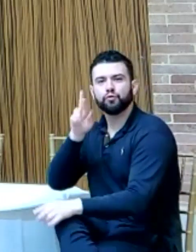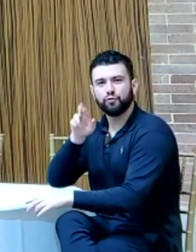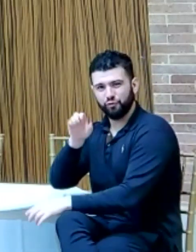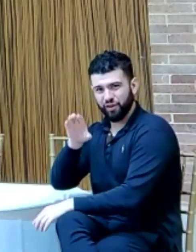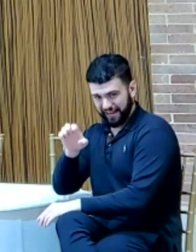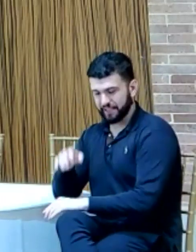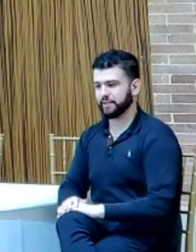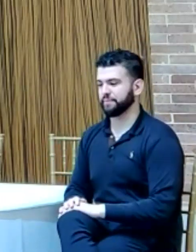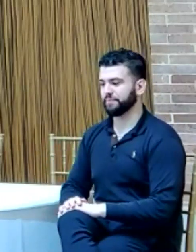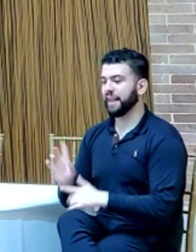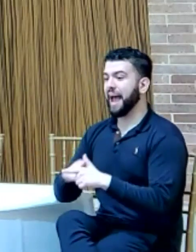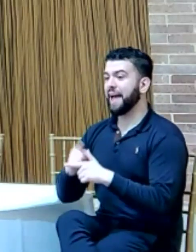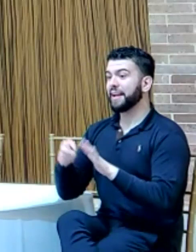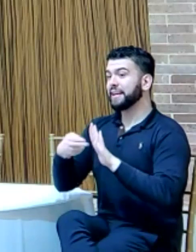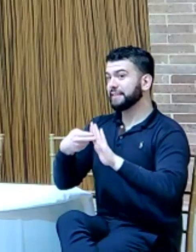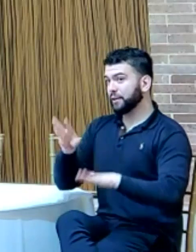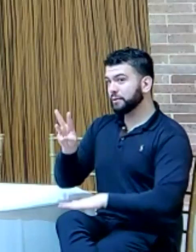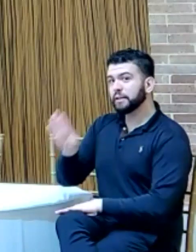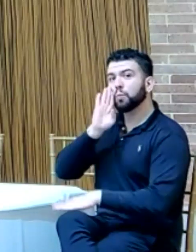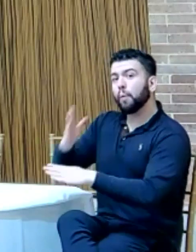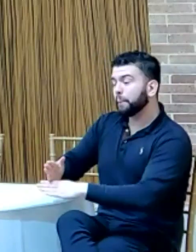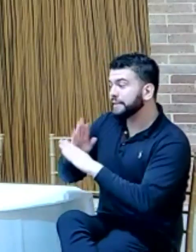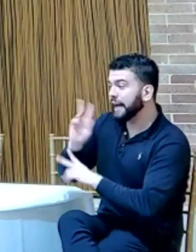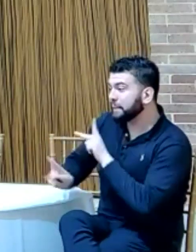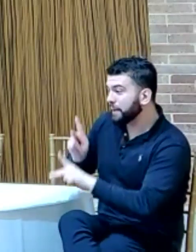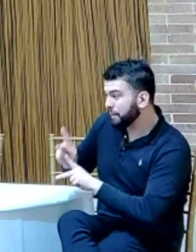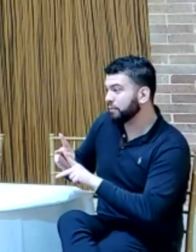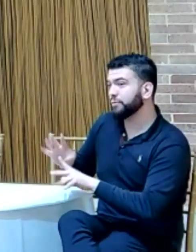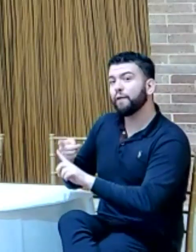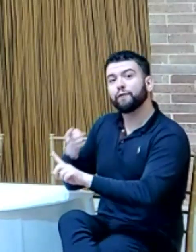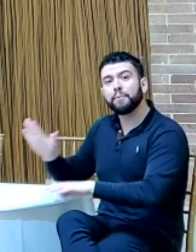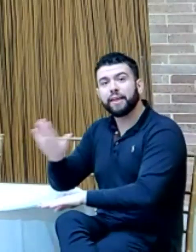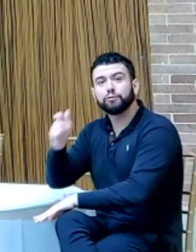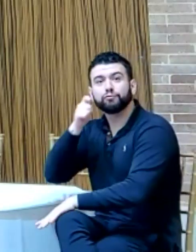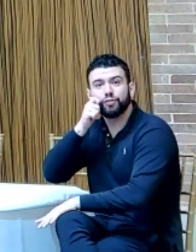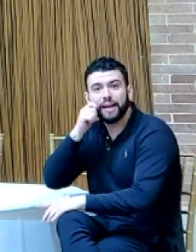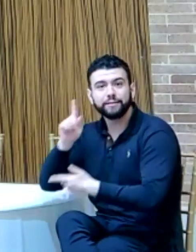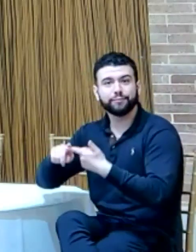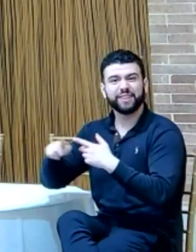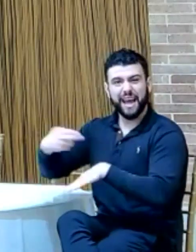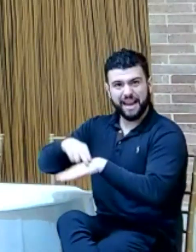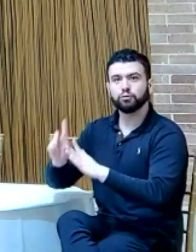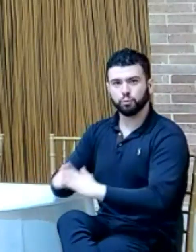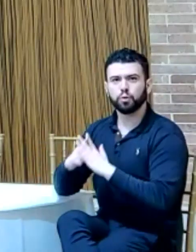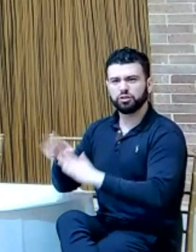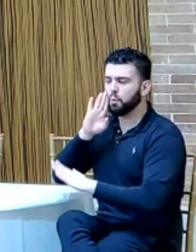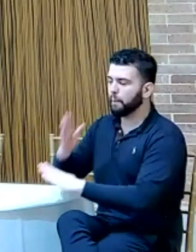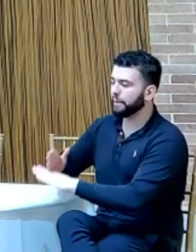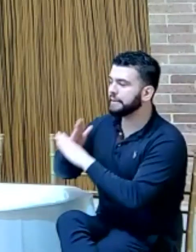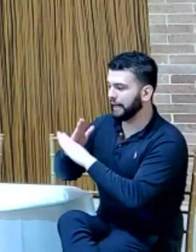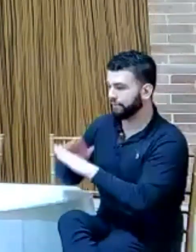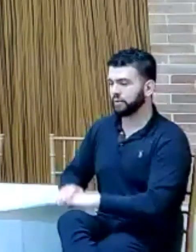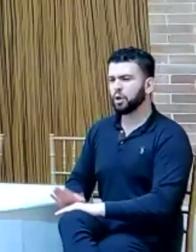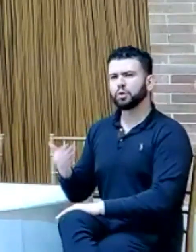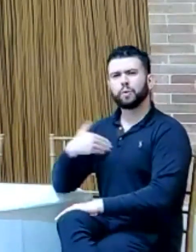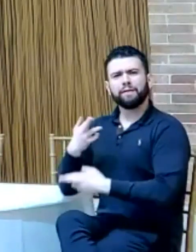Act of 1964 protects People based on race and national origin as well and so we we use all tools we possibly